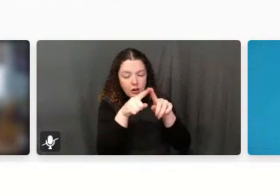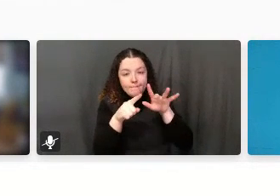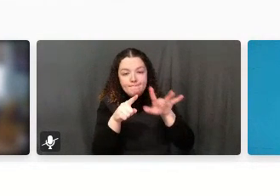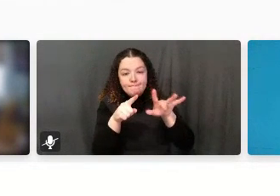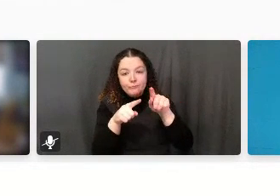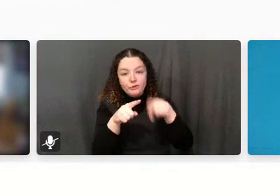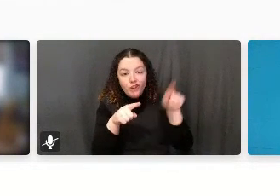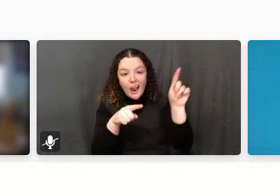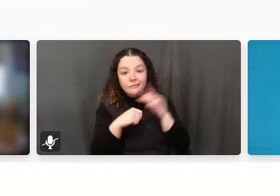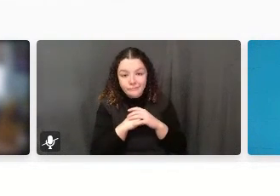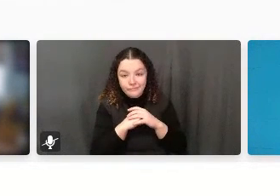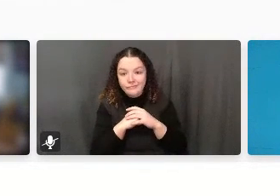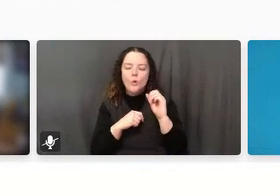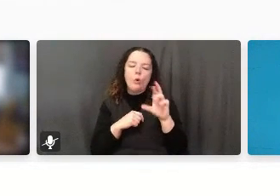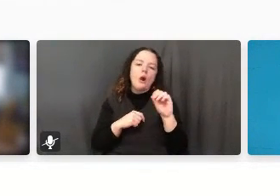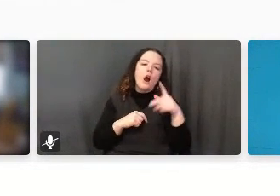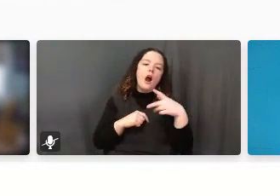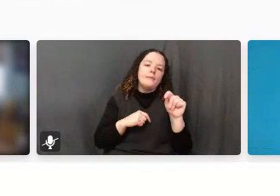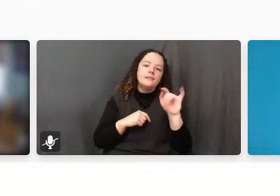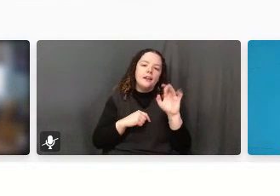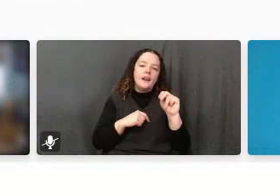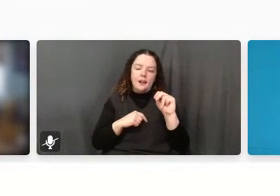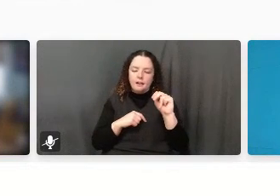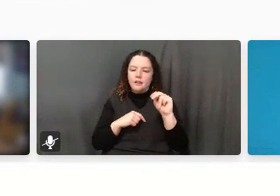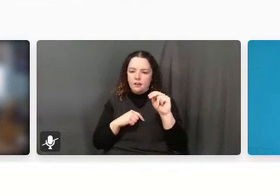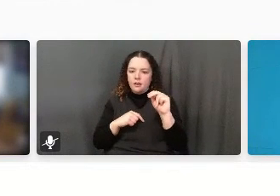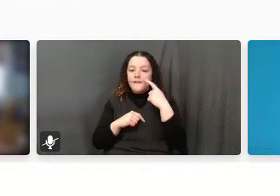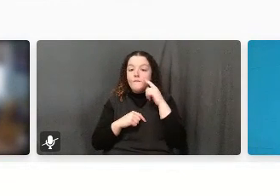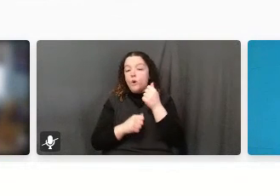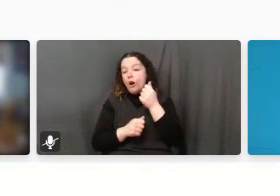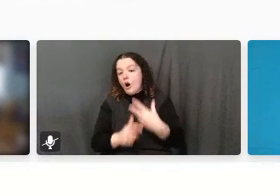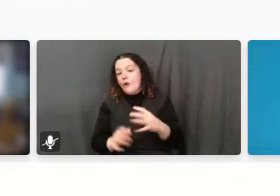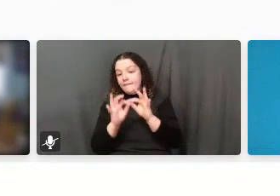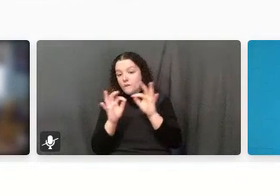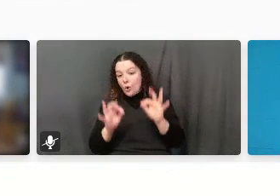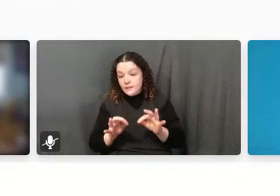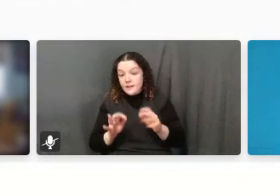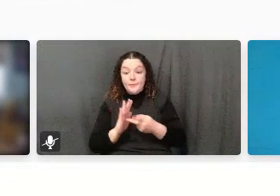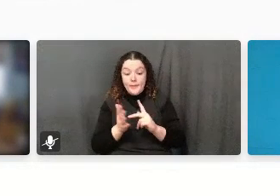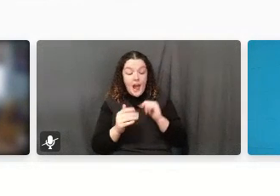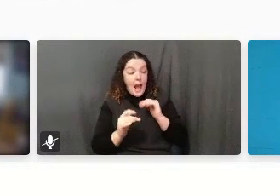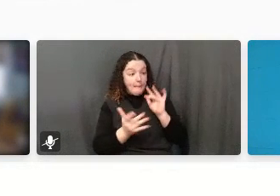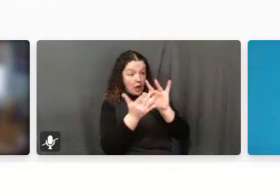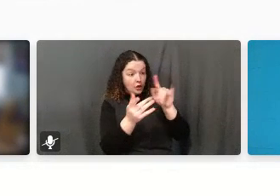to your forms just to let them know that they will, by contacting you, opt in to receive marketing emails as